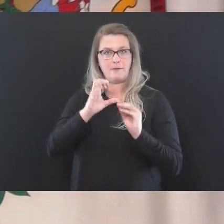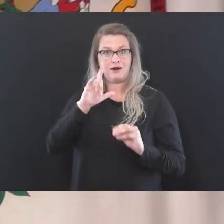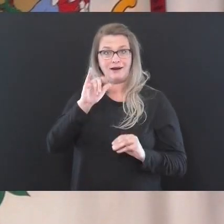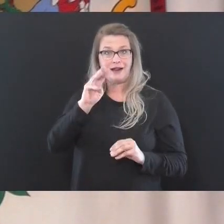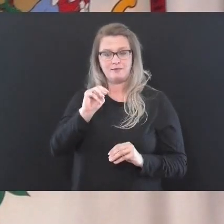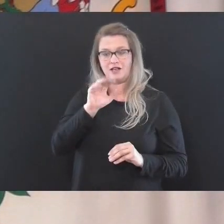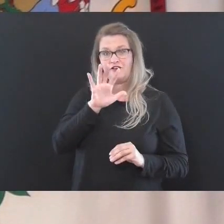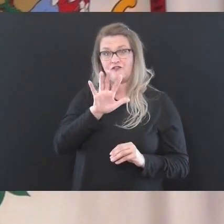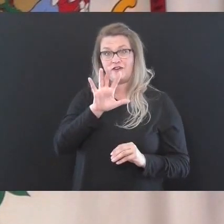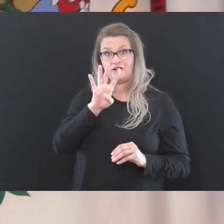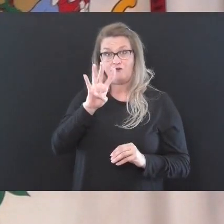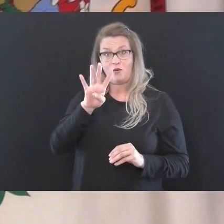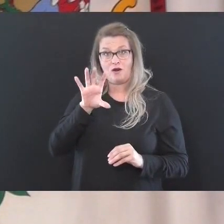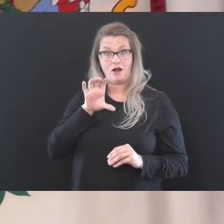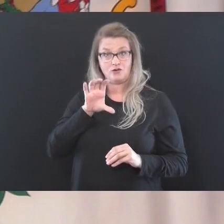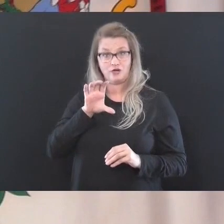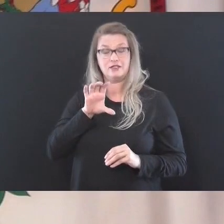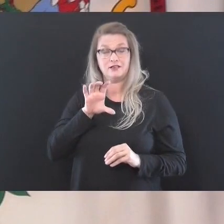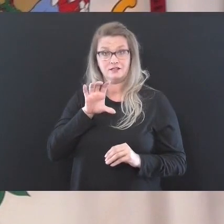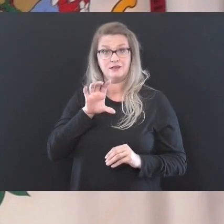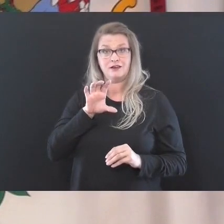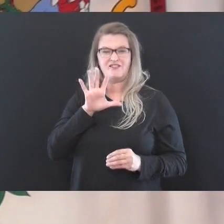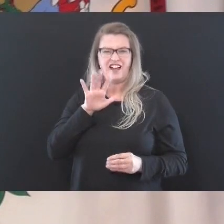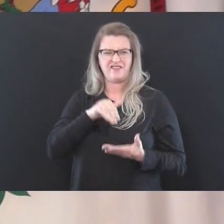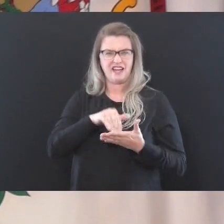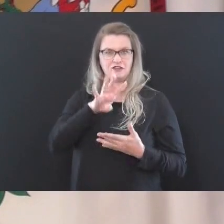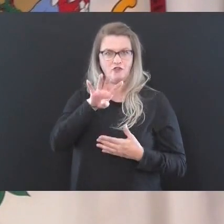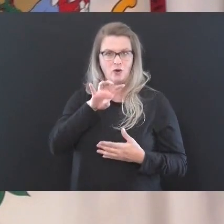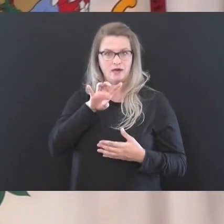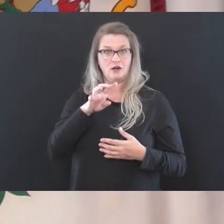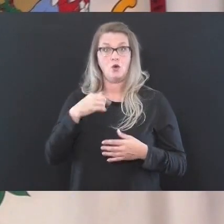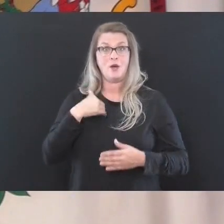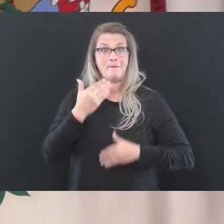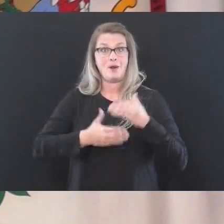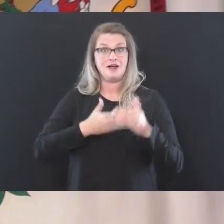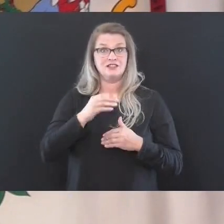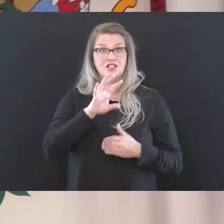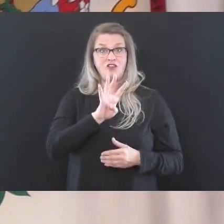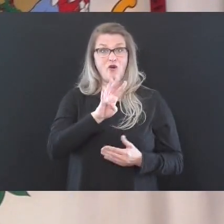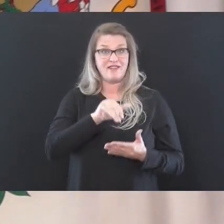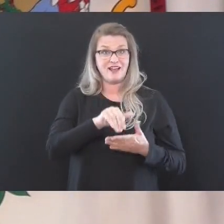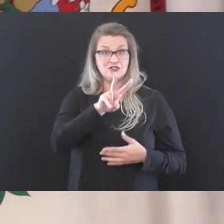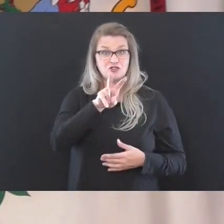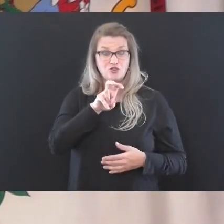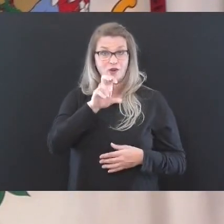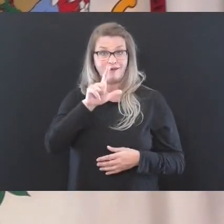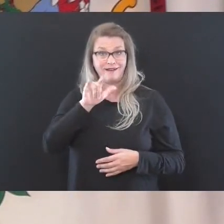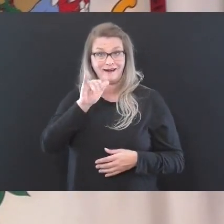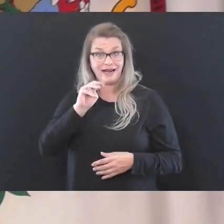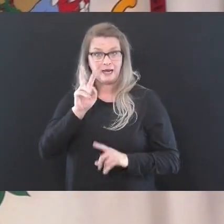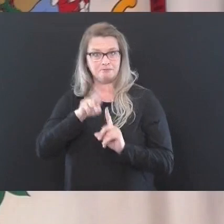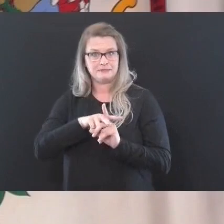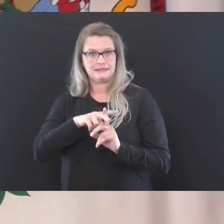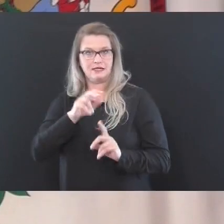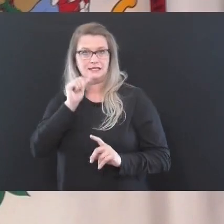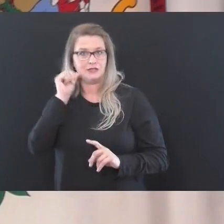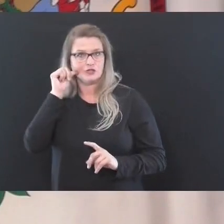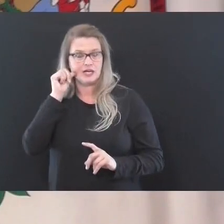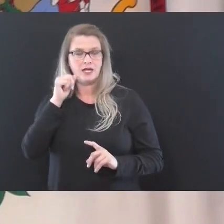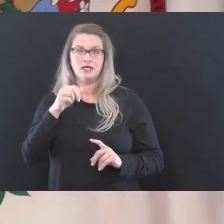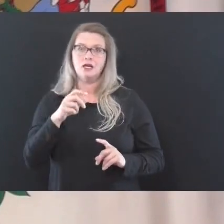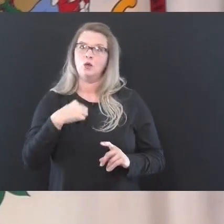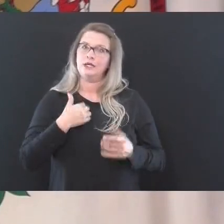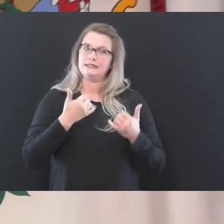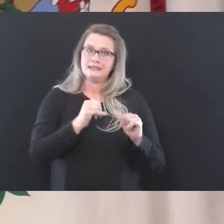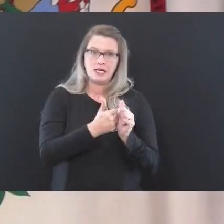of 5,400. We processed 4,200 claims yesterday. We're still losing a little bit of ground